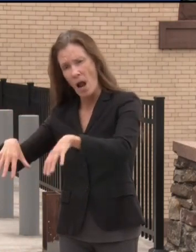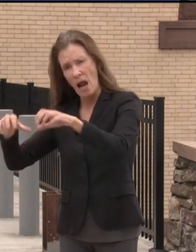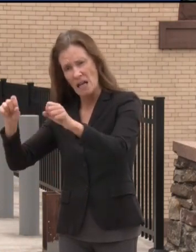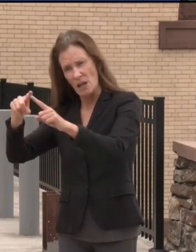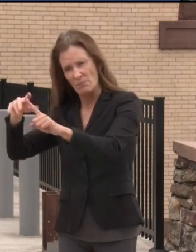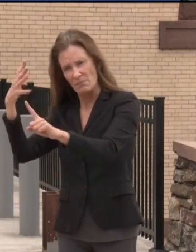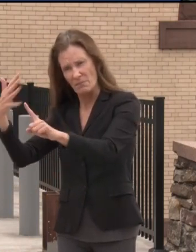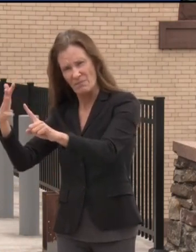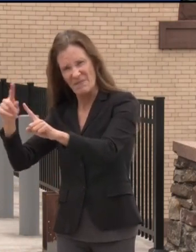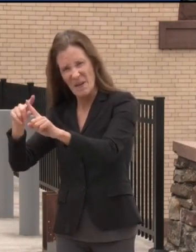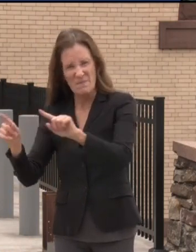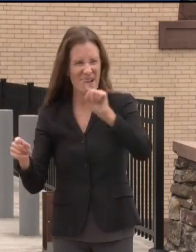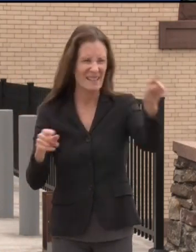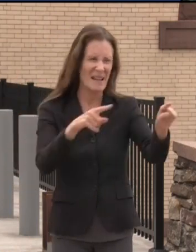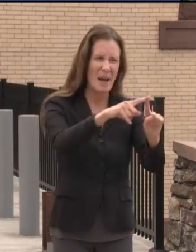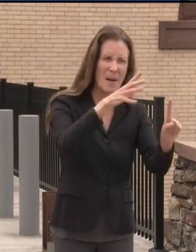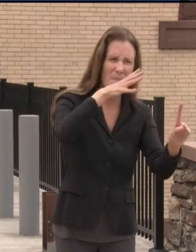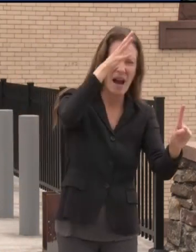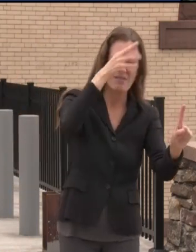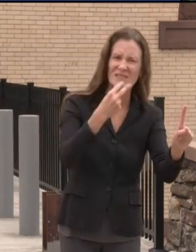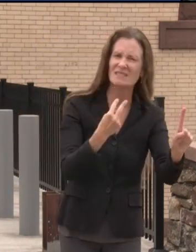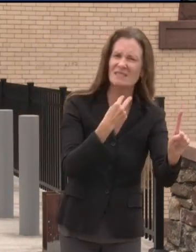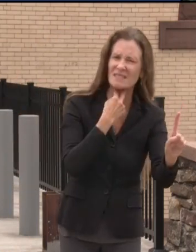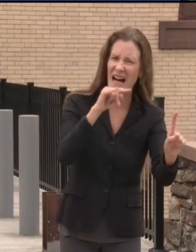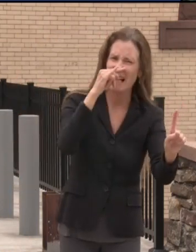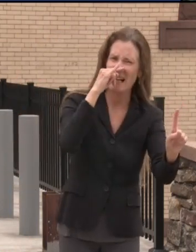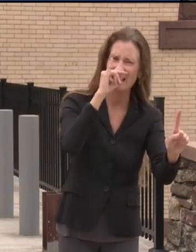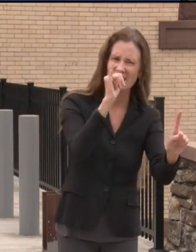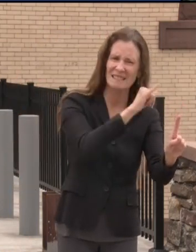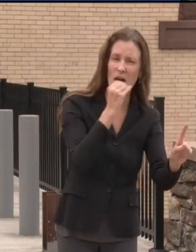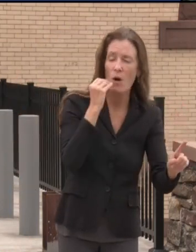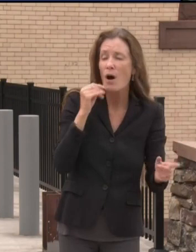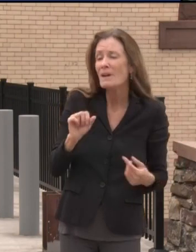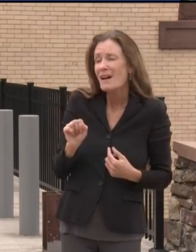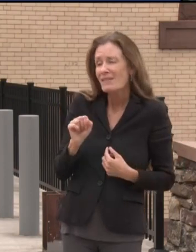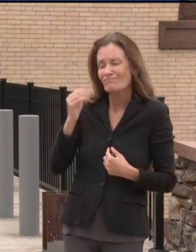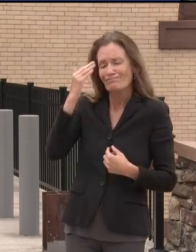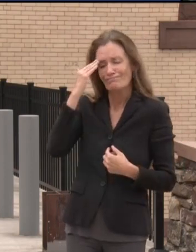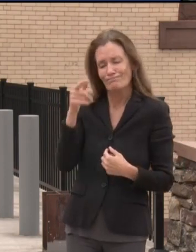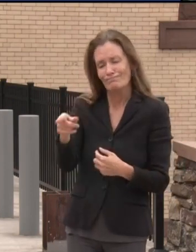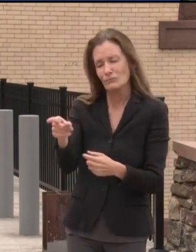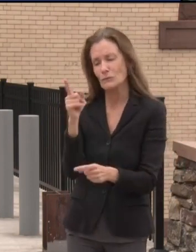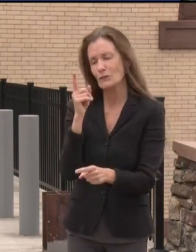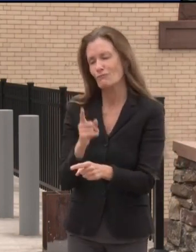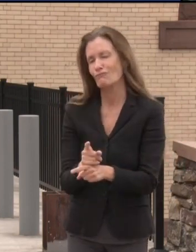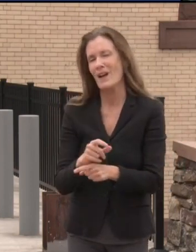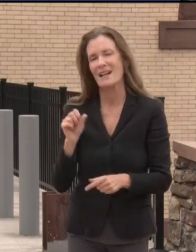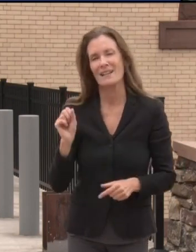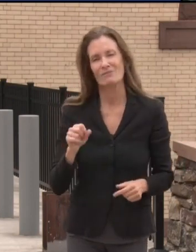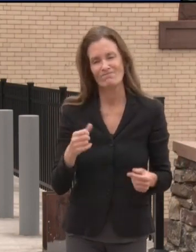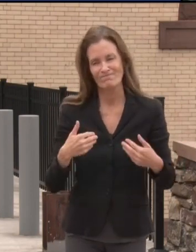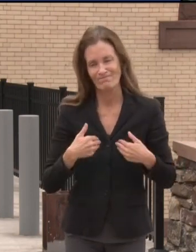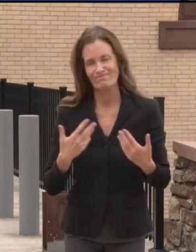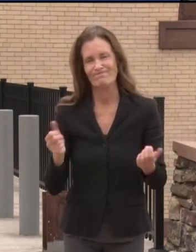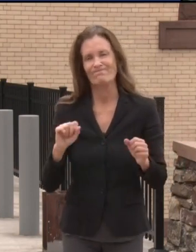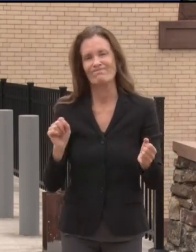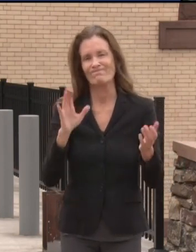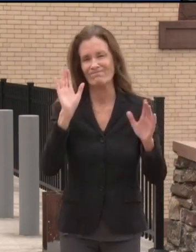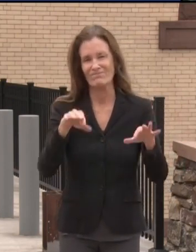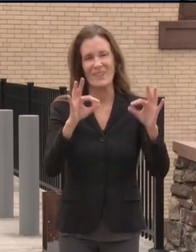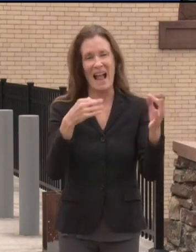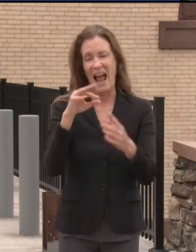just, you know? Yeah, that's a very good point. I think that we have Family Medical Leave Act, the